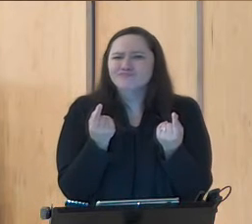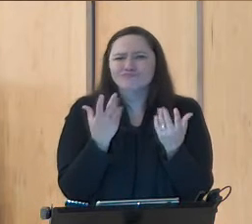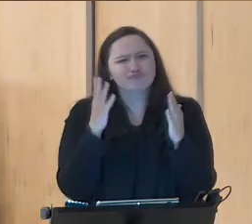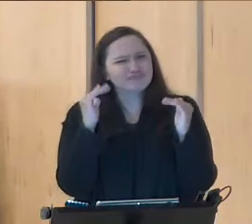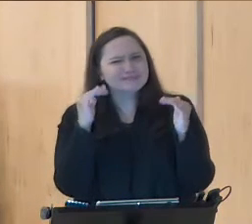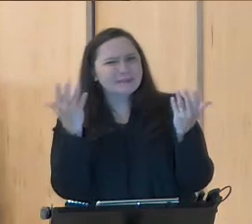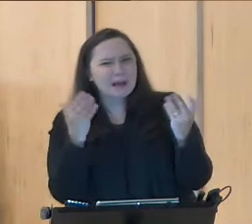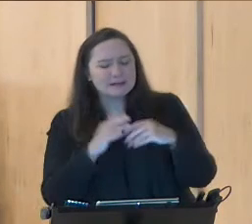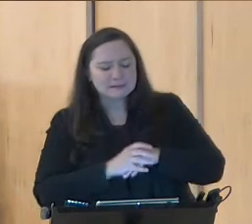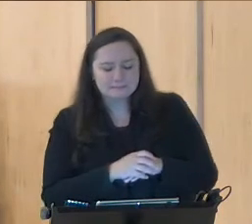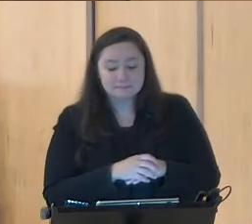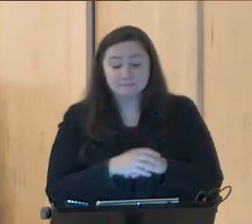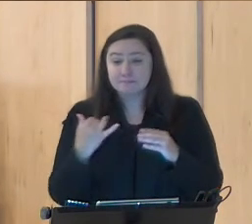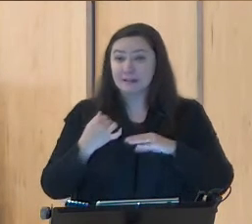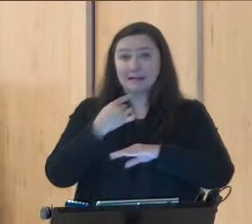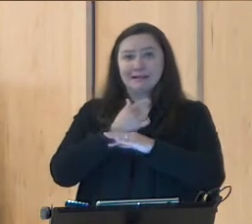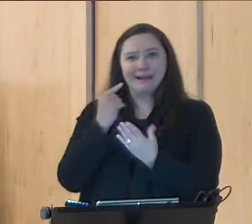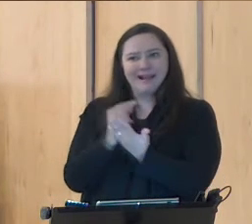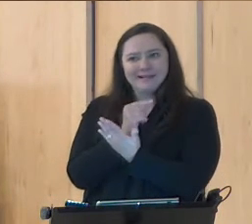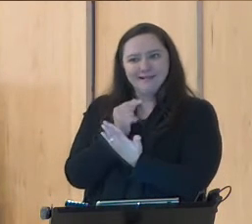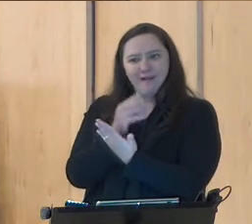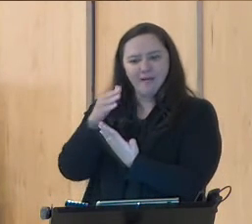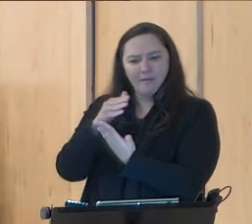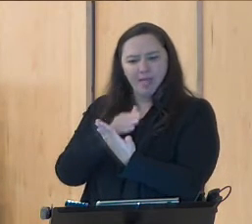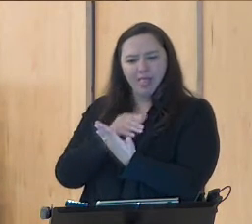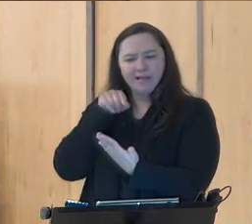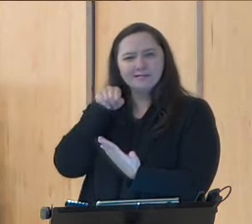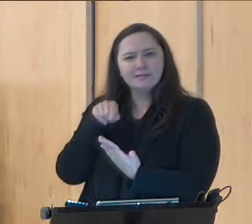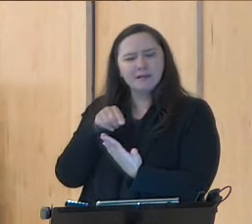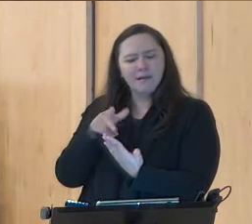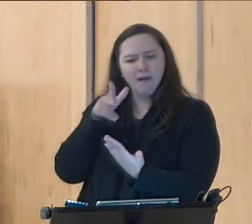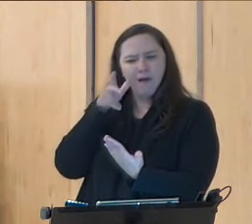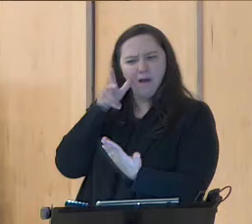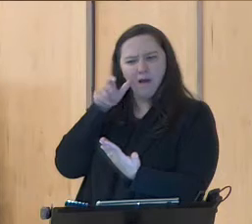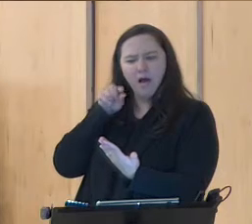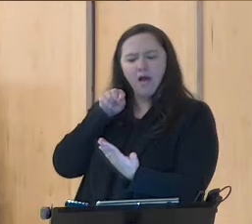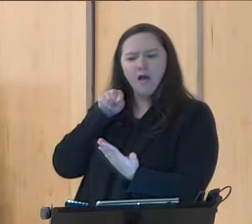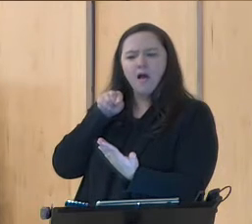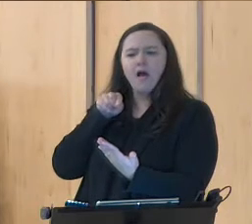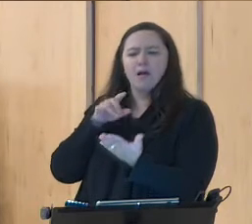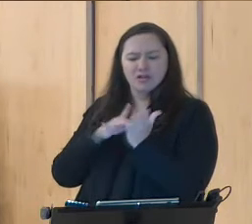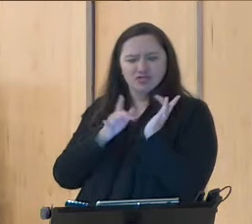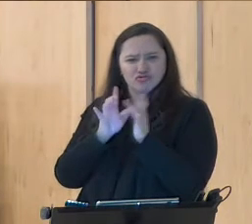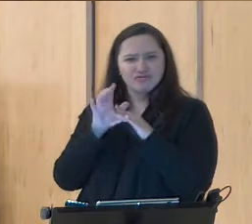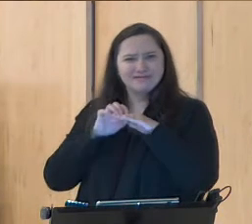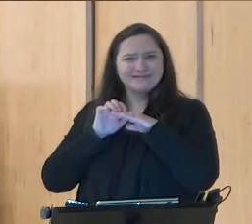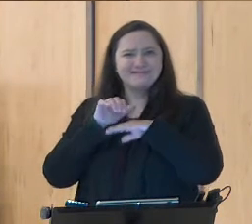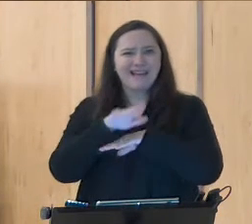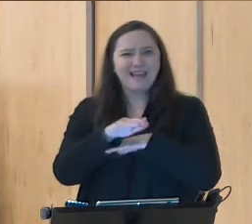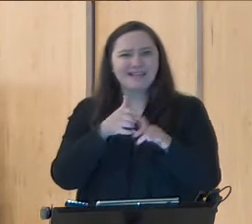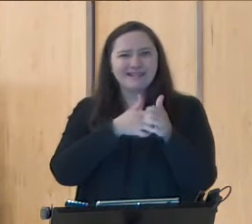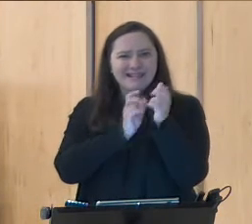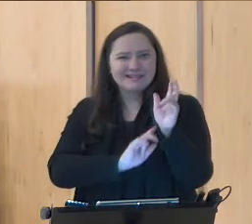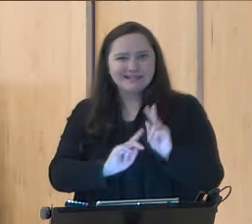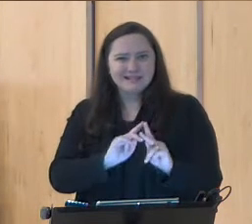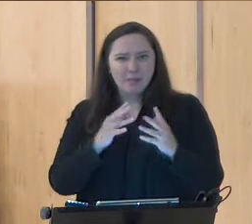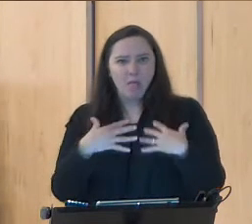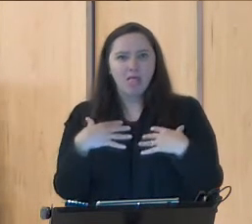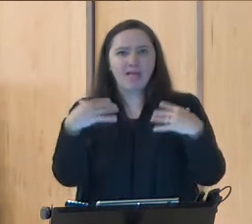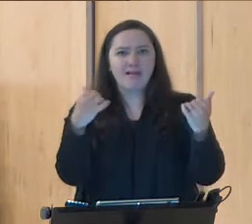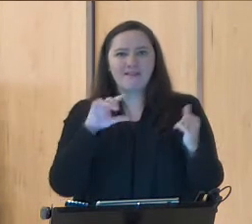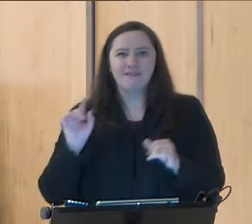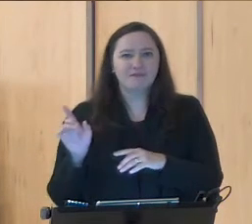Well, in the gospel lesson for today, we hear how Jesus sent his disciples on their first